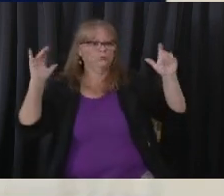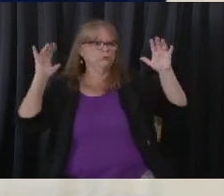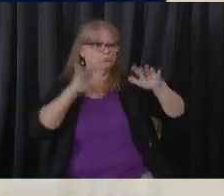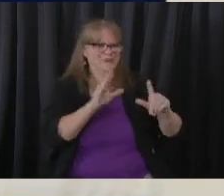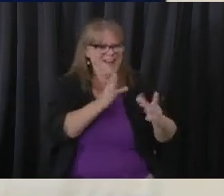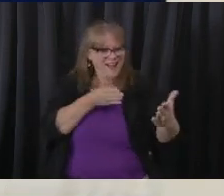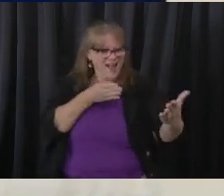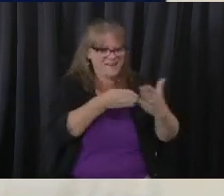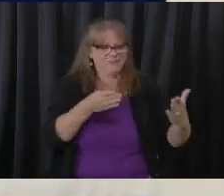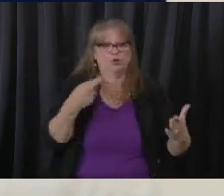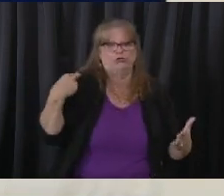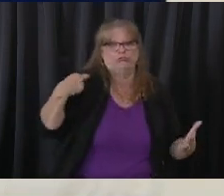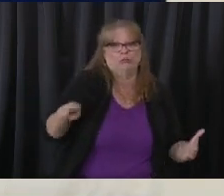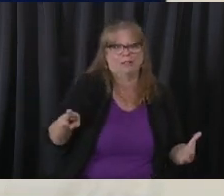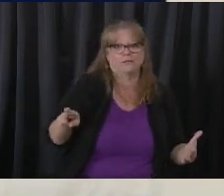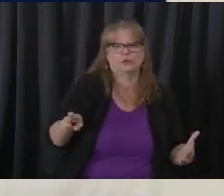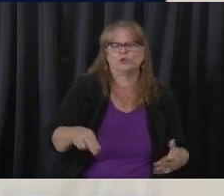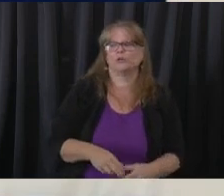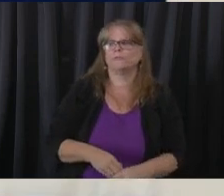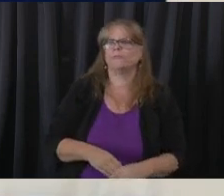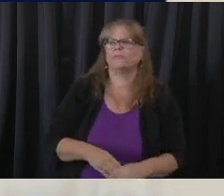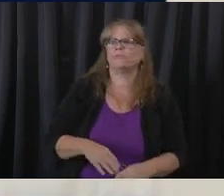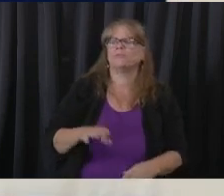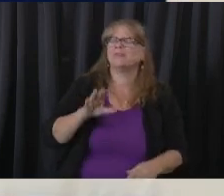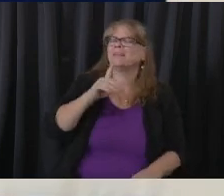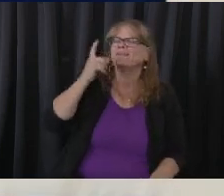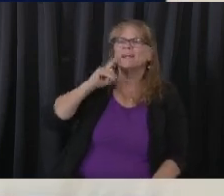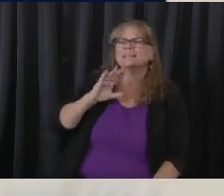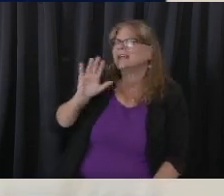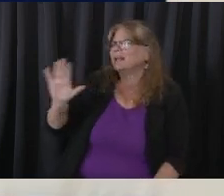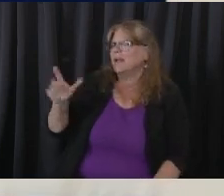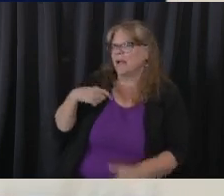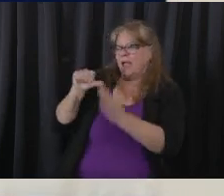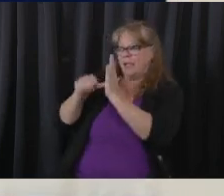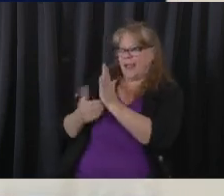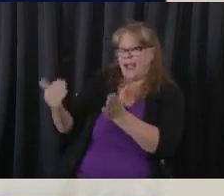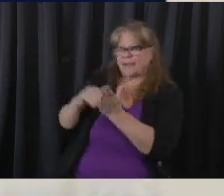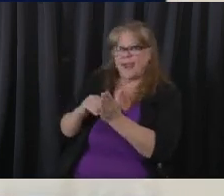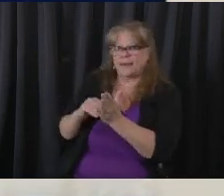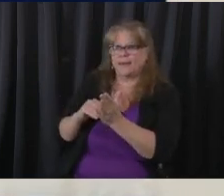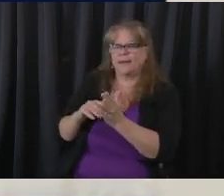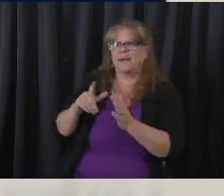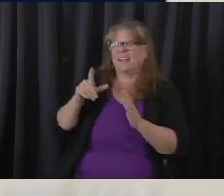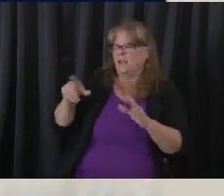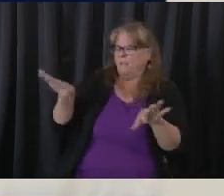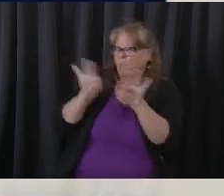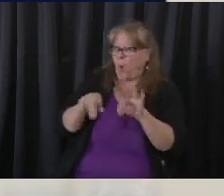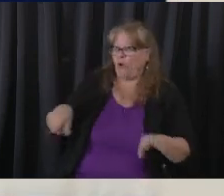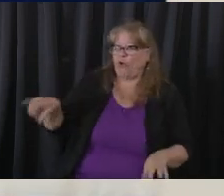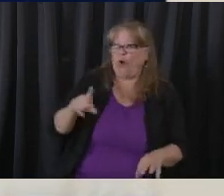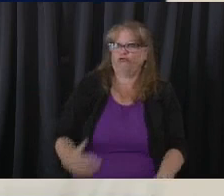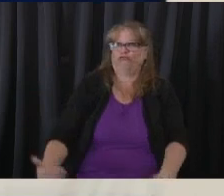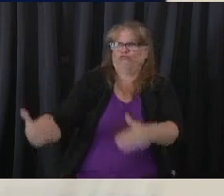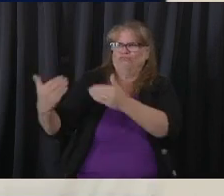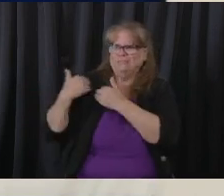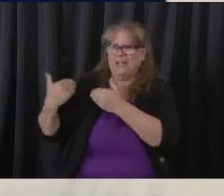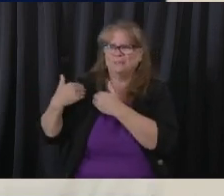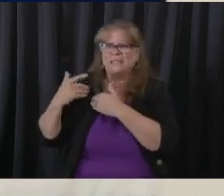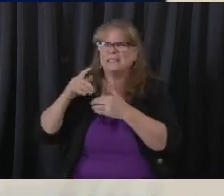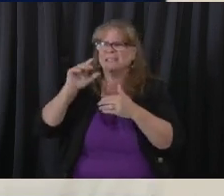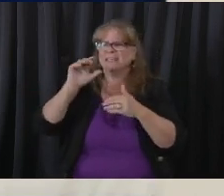is for people to be responsible, avoid super spreading events, whether those are commercial or faith-based